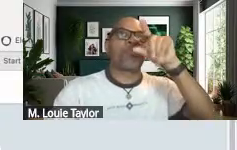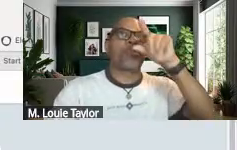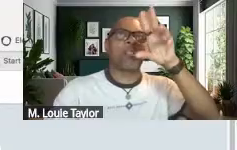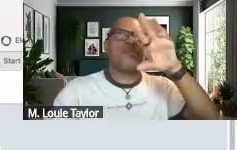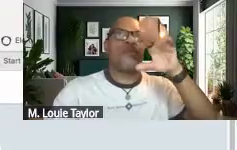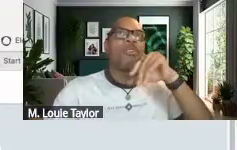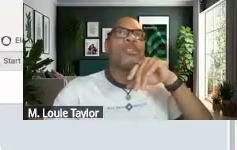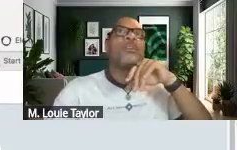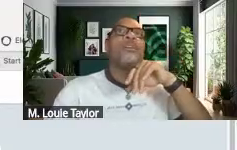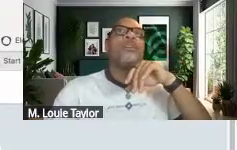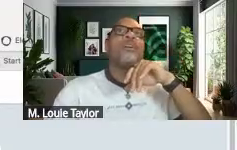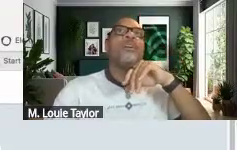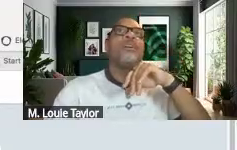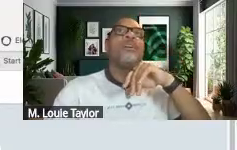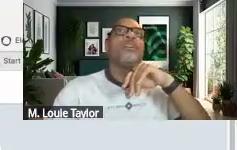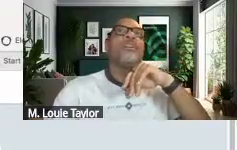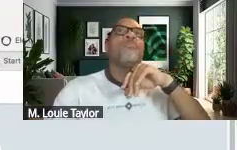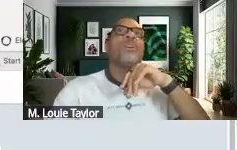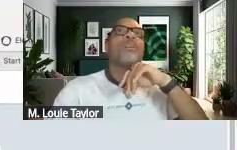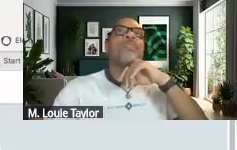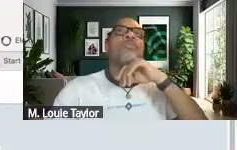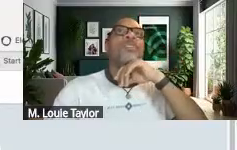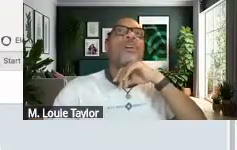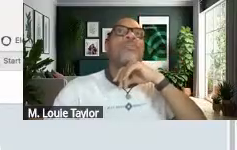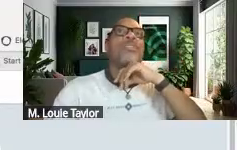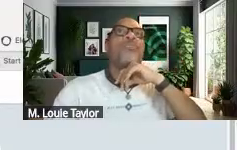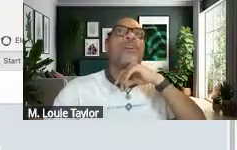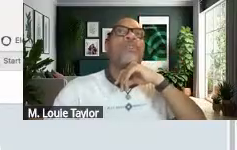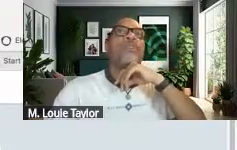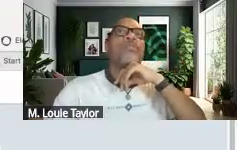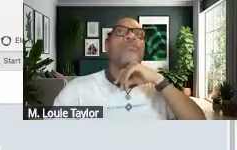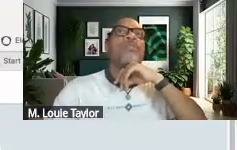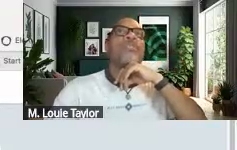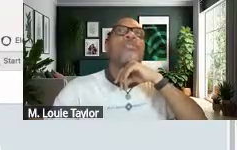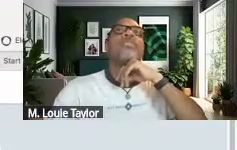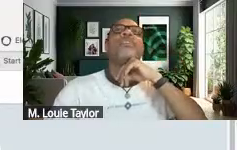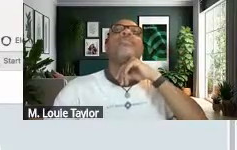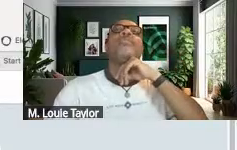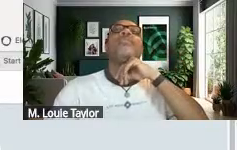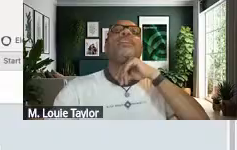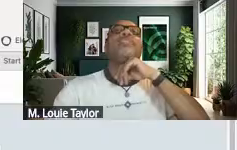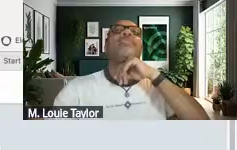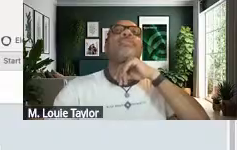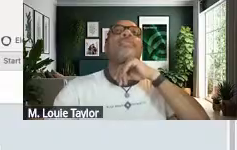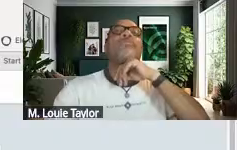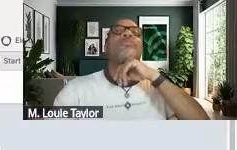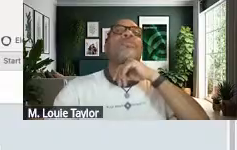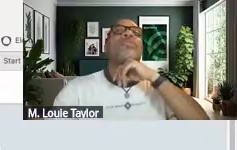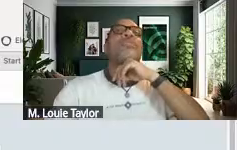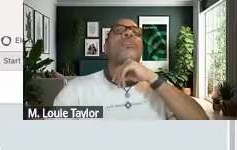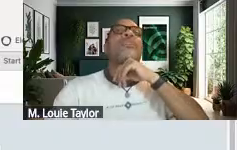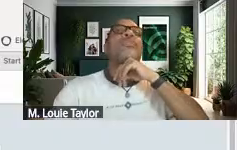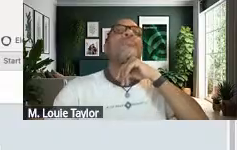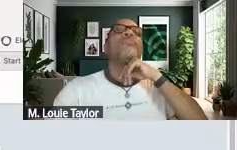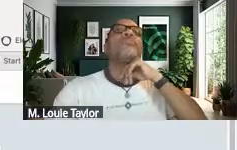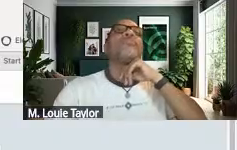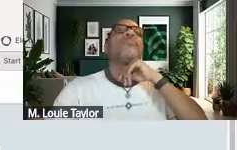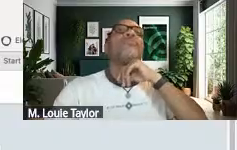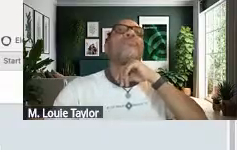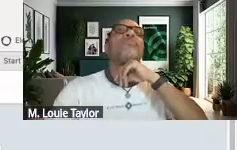the system that we're using. But up here at the top, it says brand partners, then leads and customers.